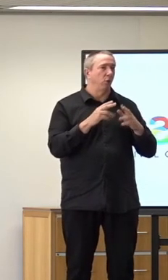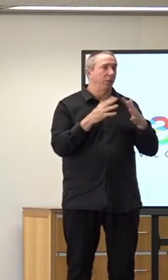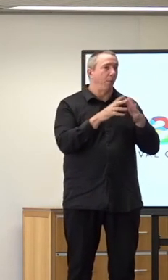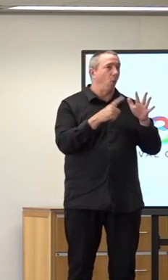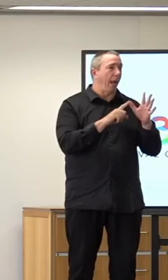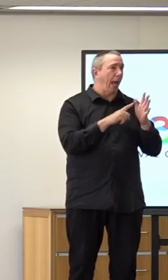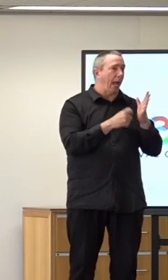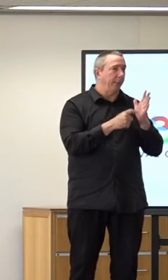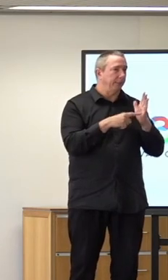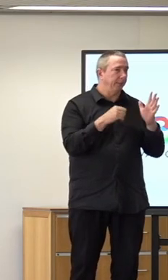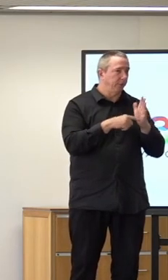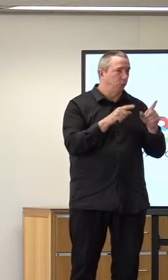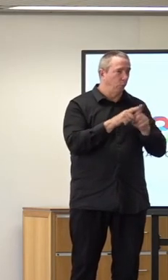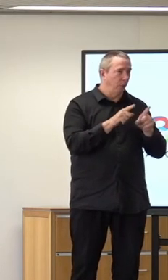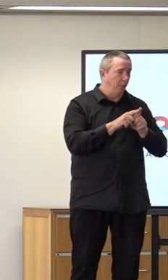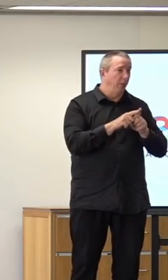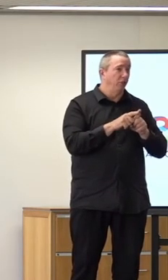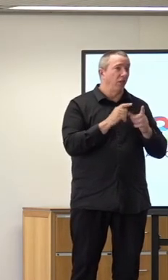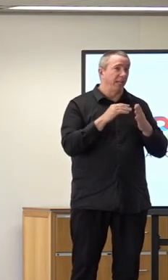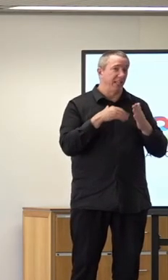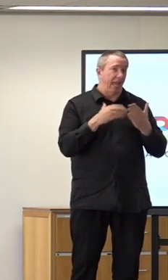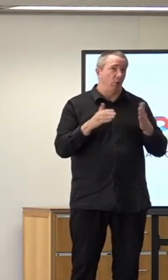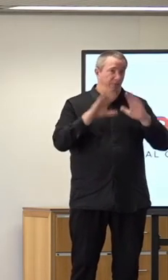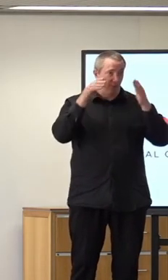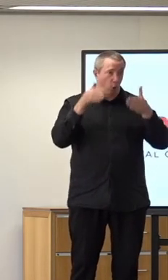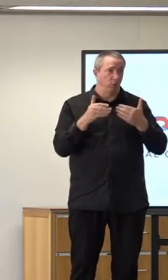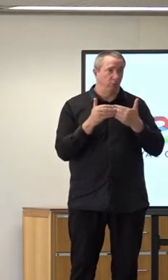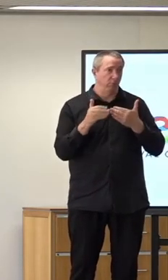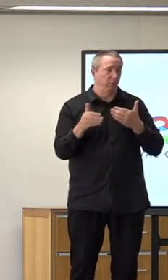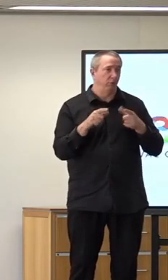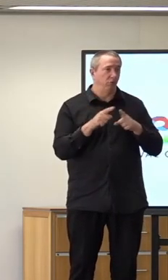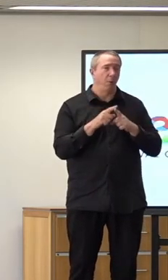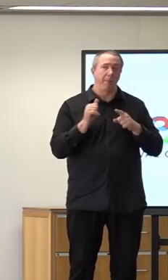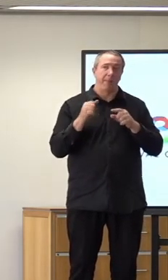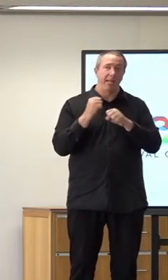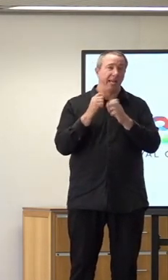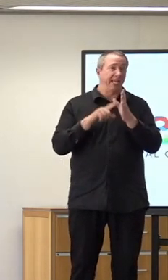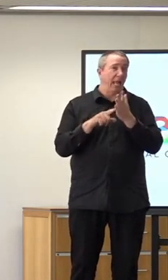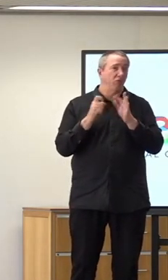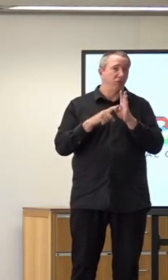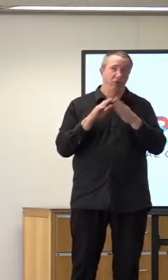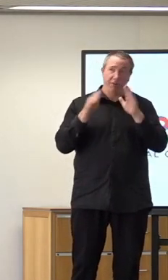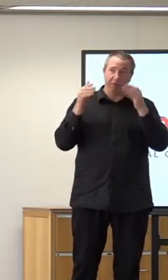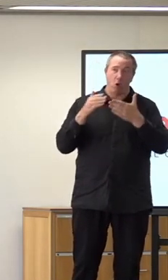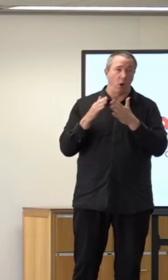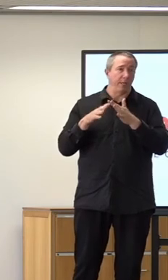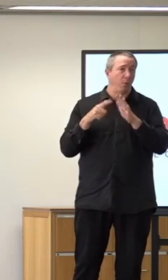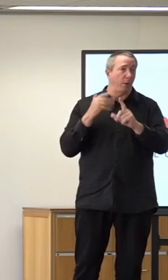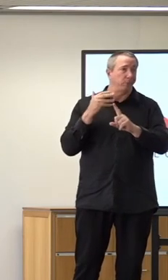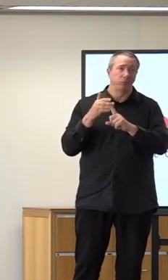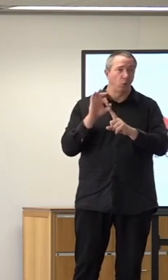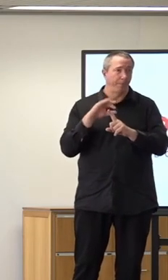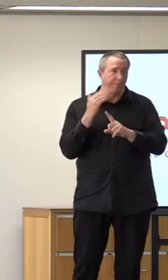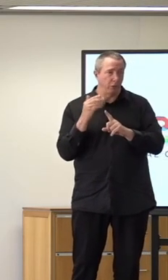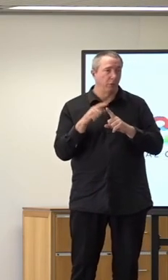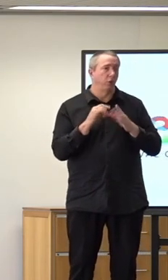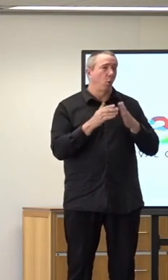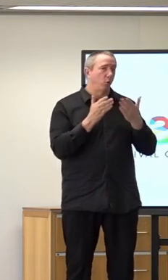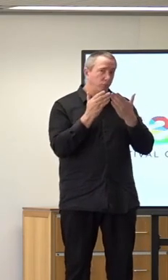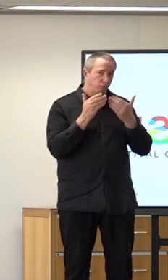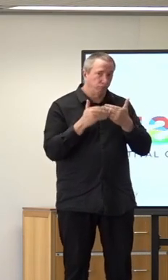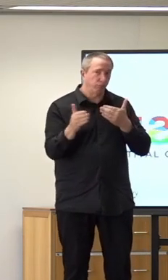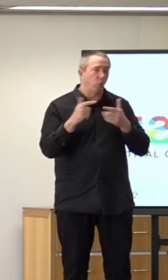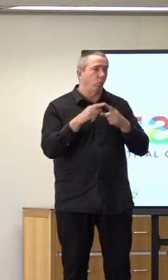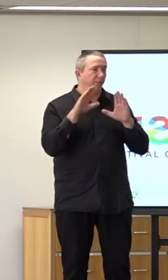stage of their career. And that's going to be a really big focus for us going forward that maybe the gallery hasn't had such a focus on. In